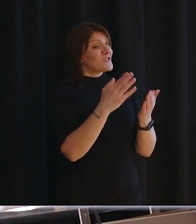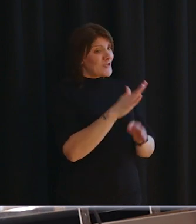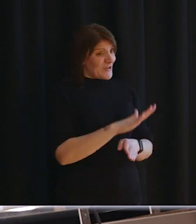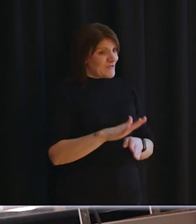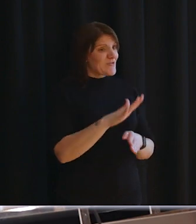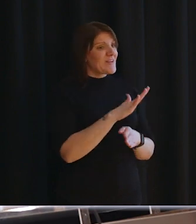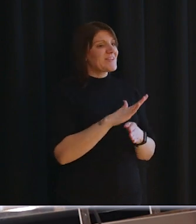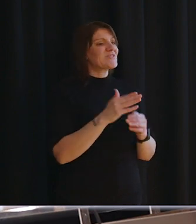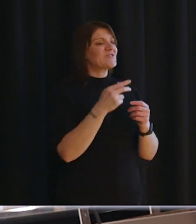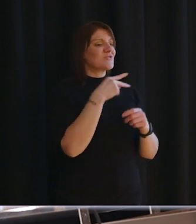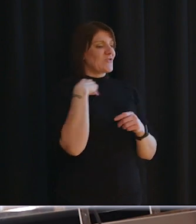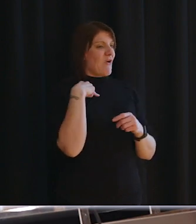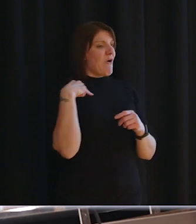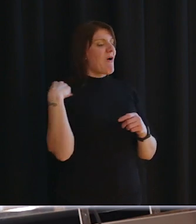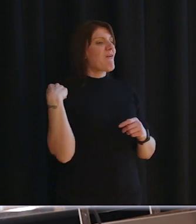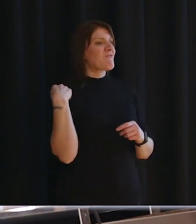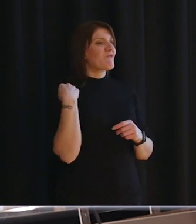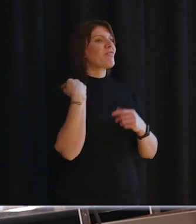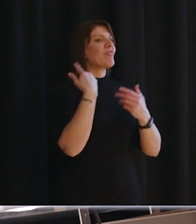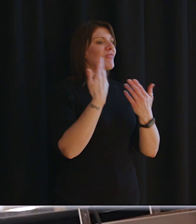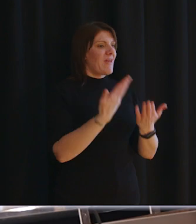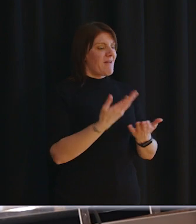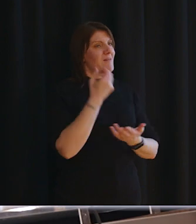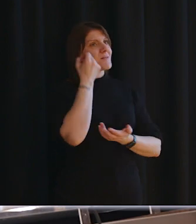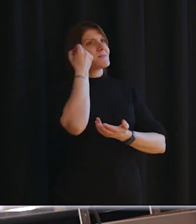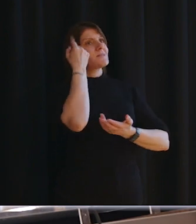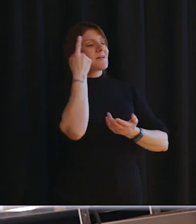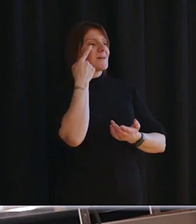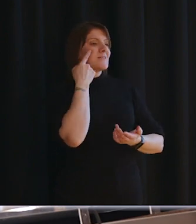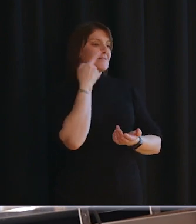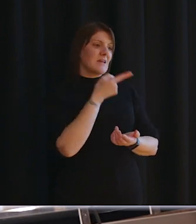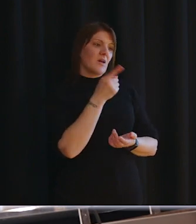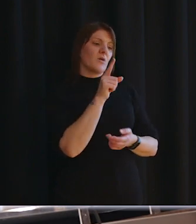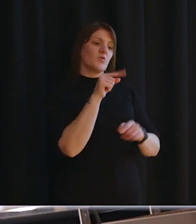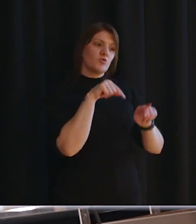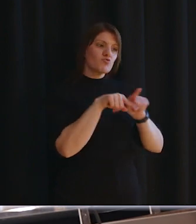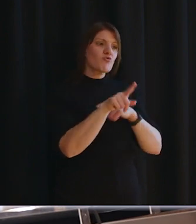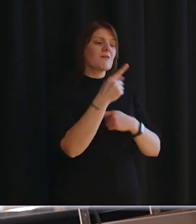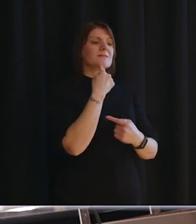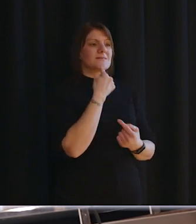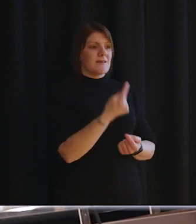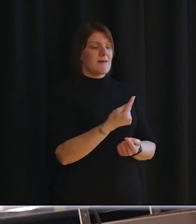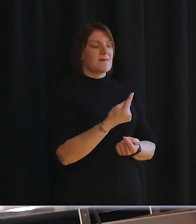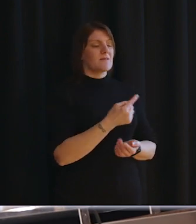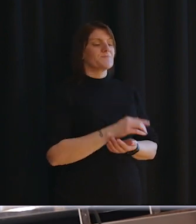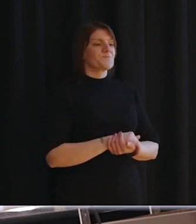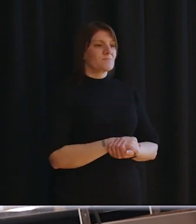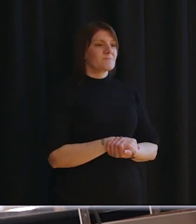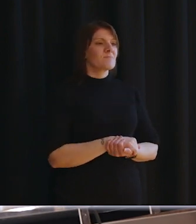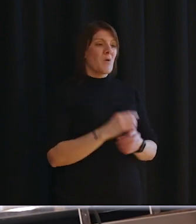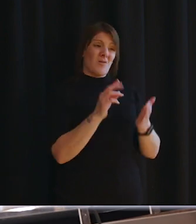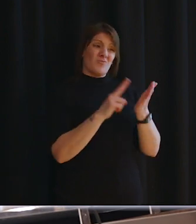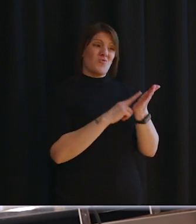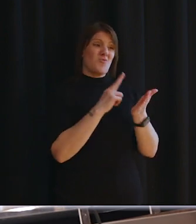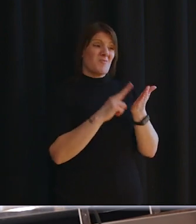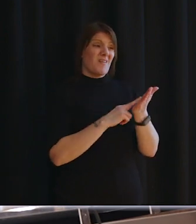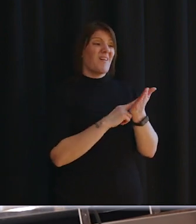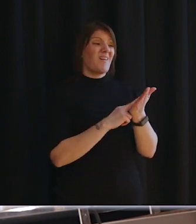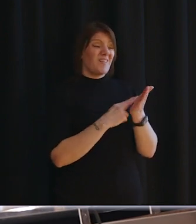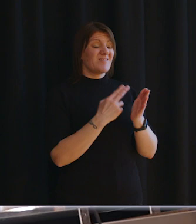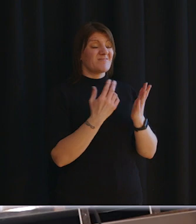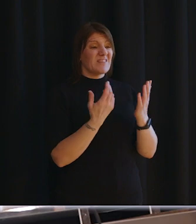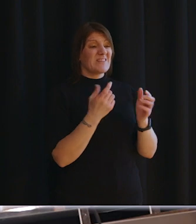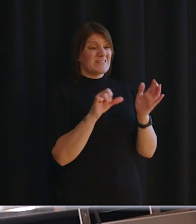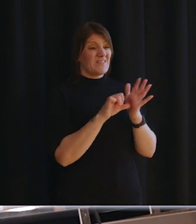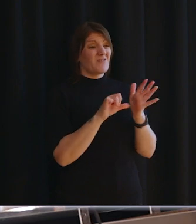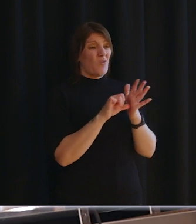what you're saying, but initially it's quite difficult to get that cultural change, to see it as, I need to adapt my approach